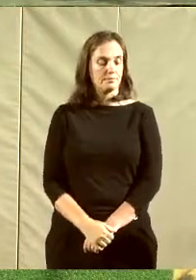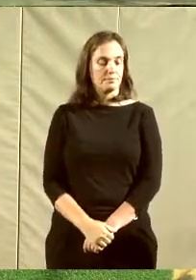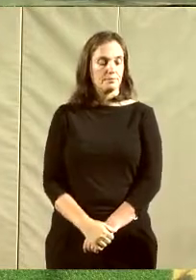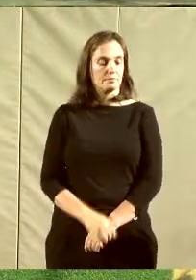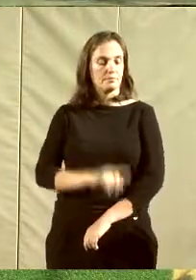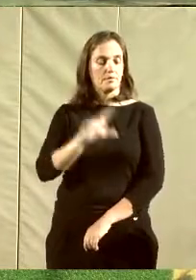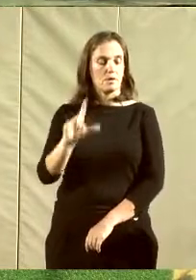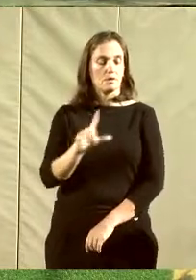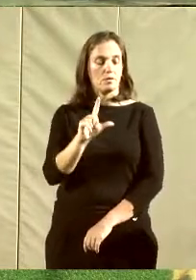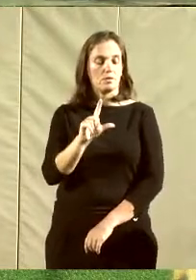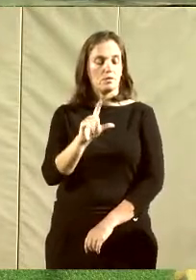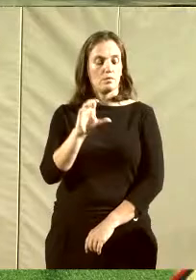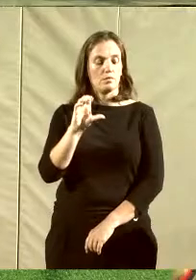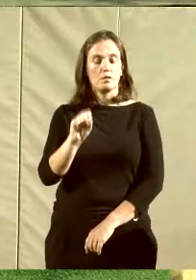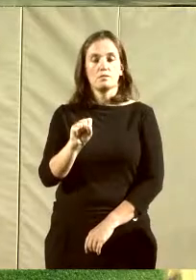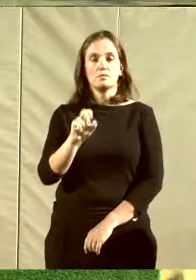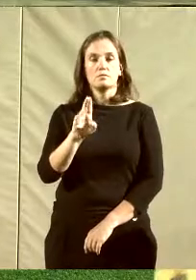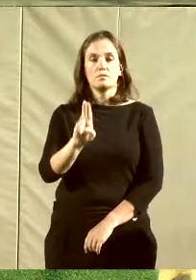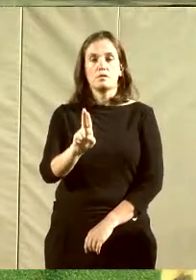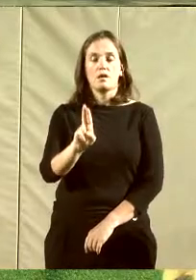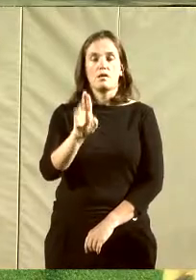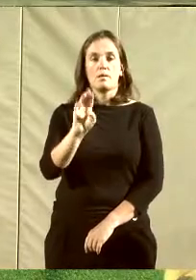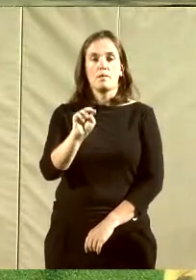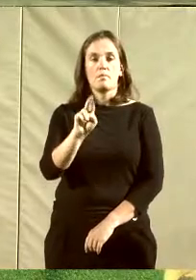Luke Wesley Summerall.